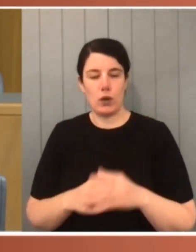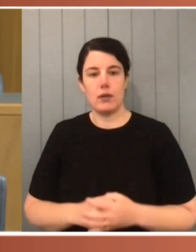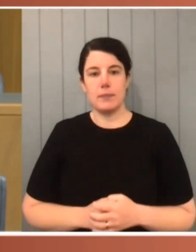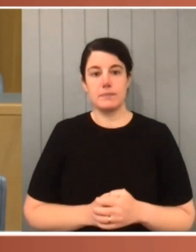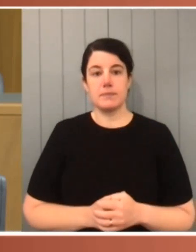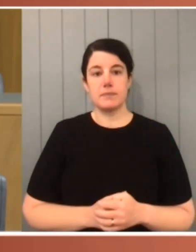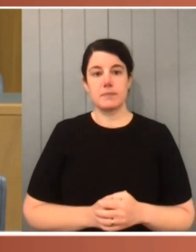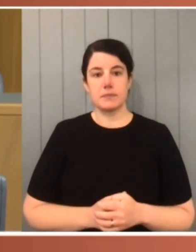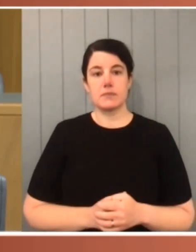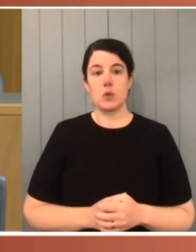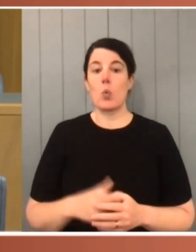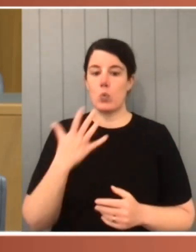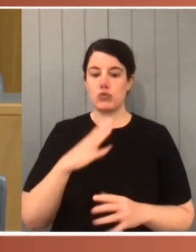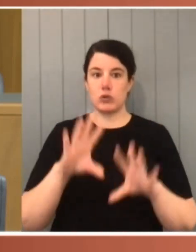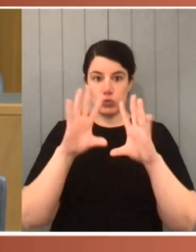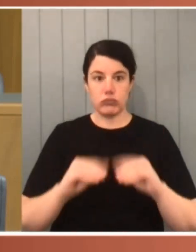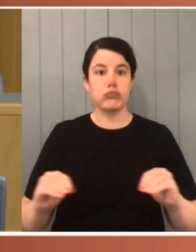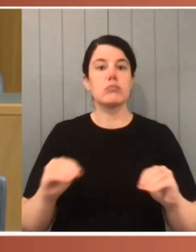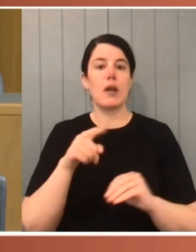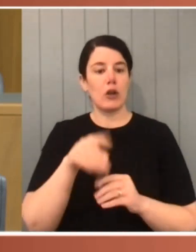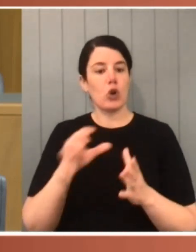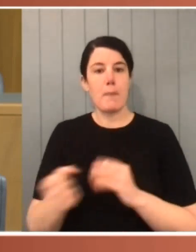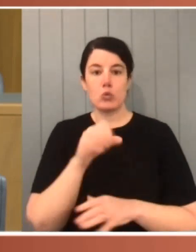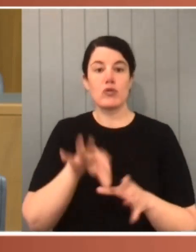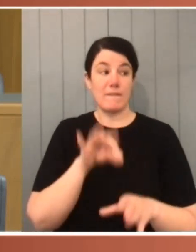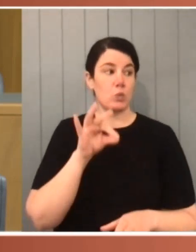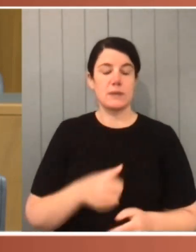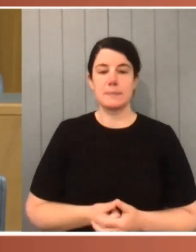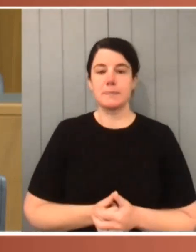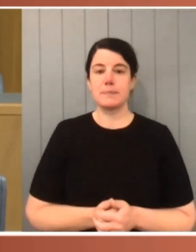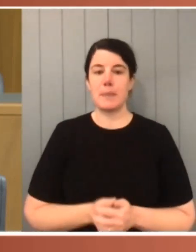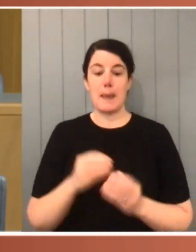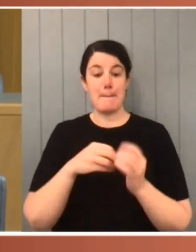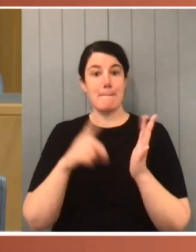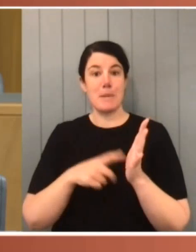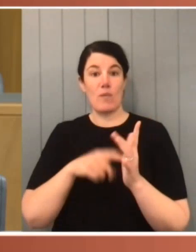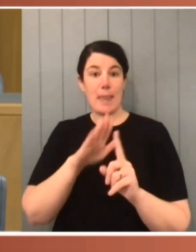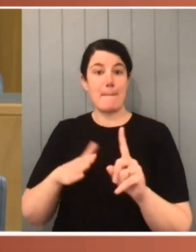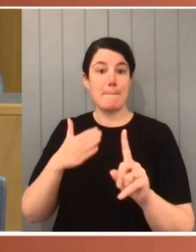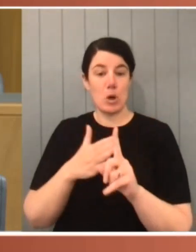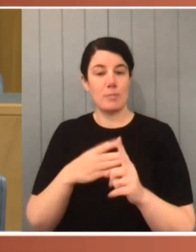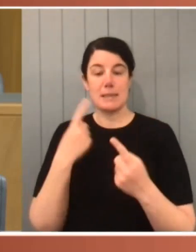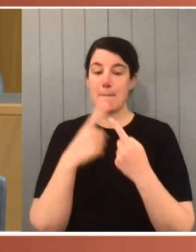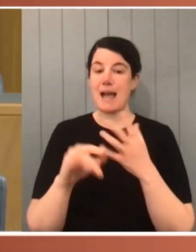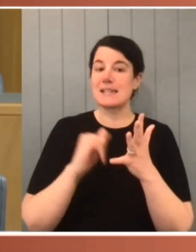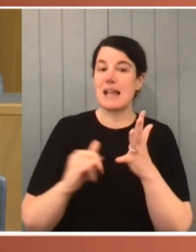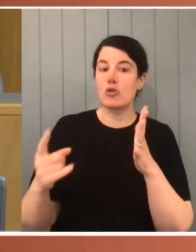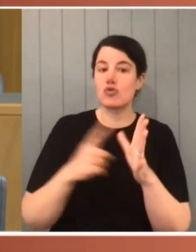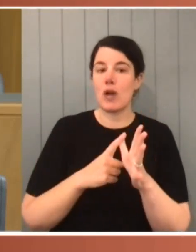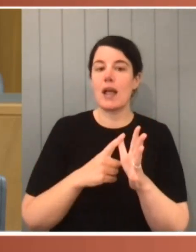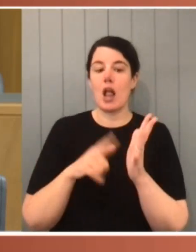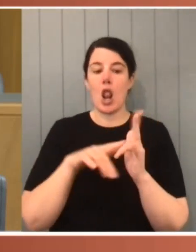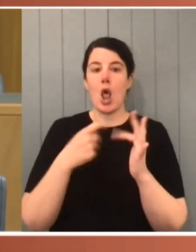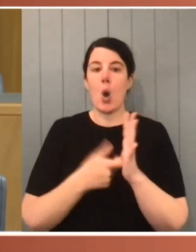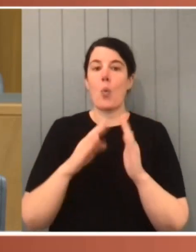repeal of compulsory voting. A bill for that purpose passed the South Australian lower house in the first